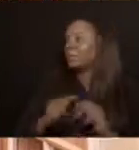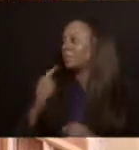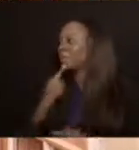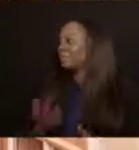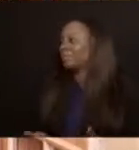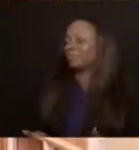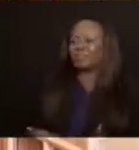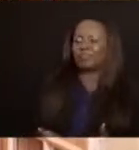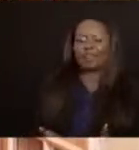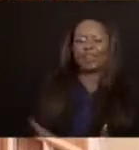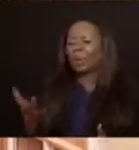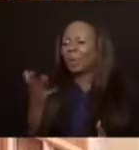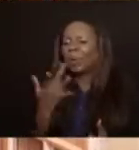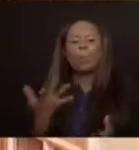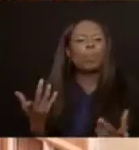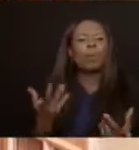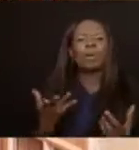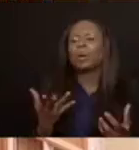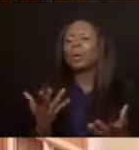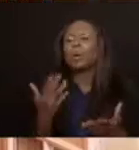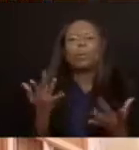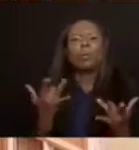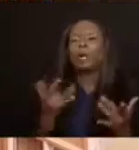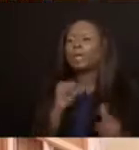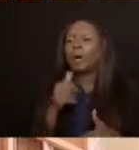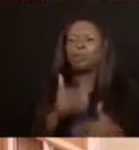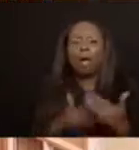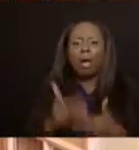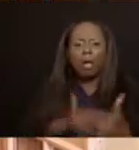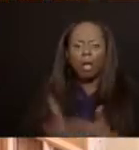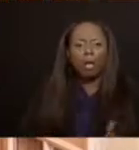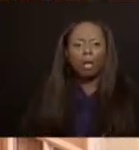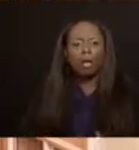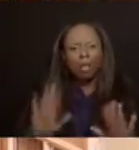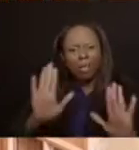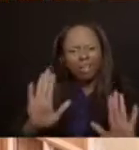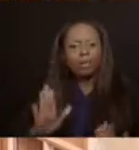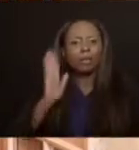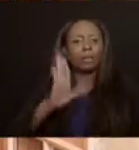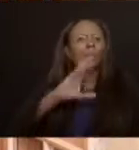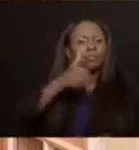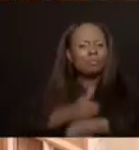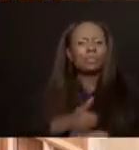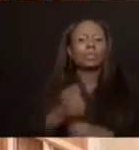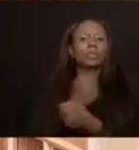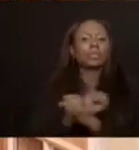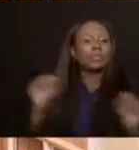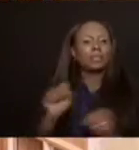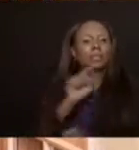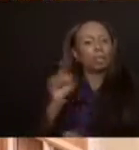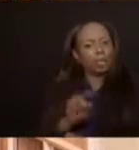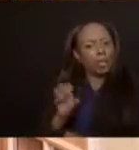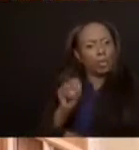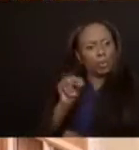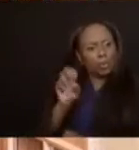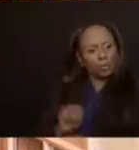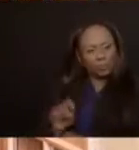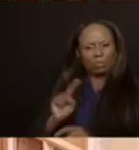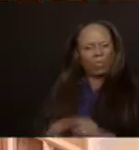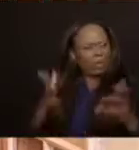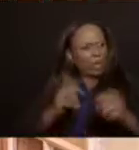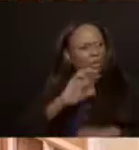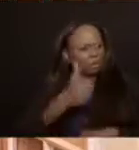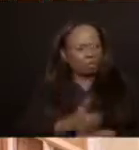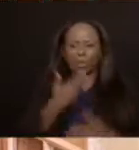to create the safe zones? We get there and we do it, but we have to make sure that when we do things, that we are doing them in a sustainable